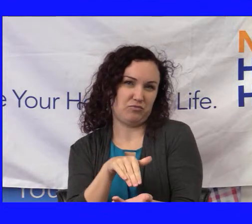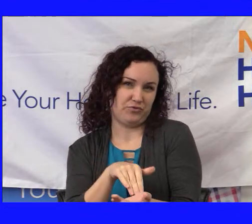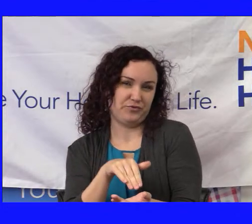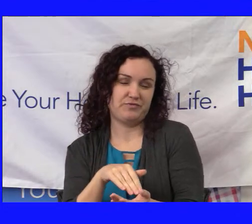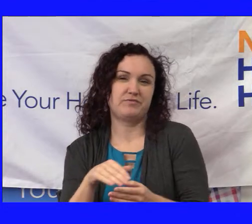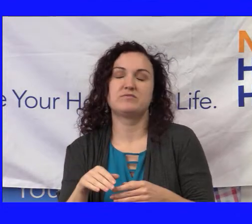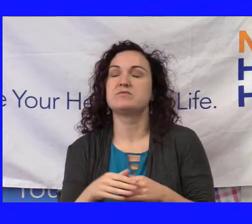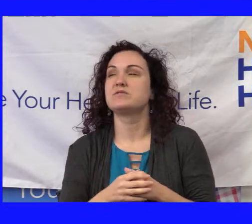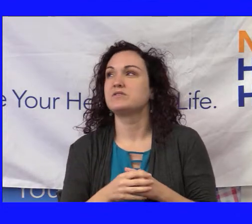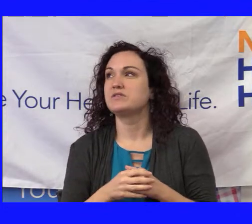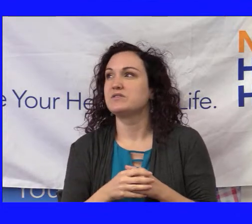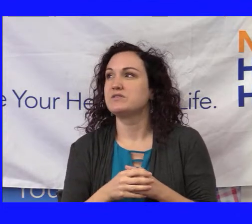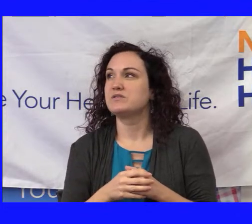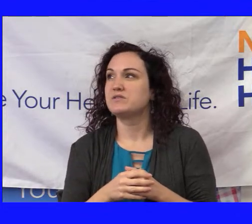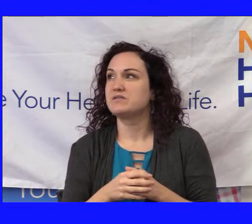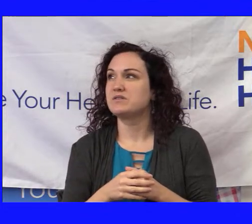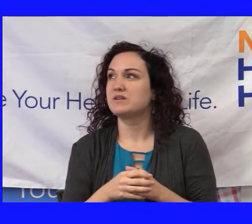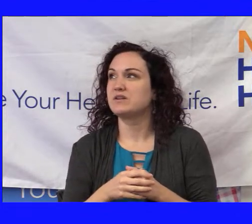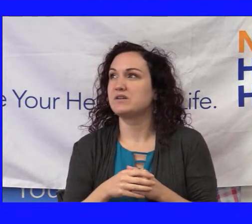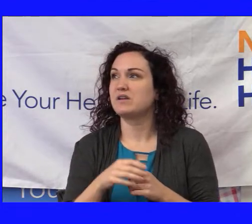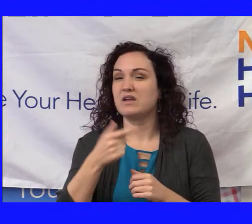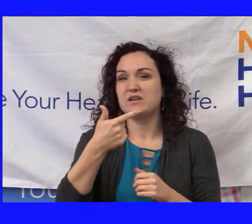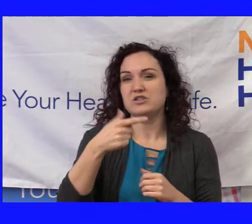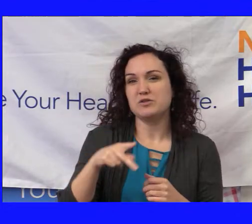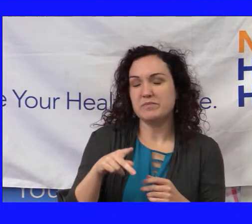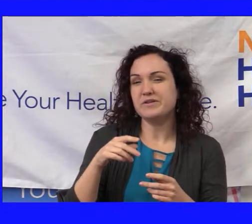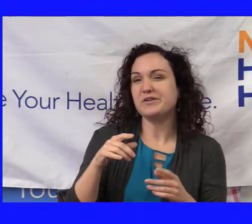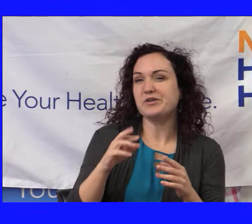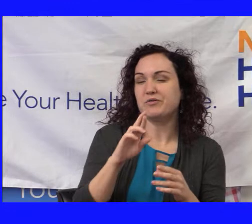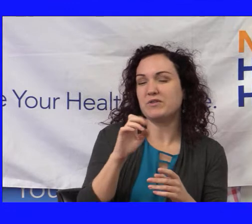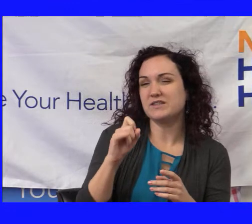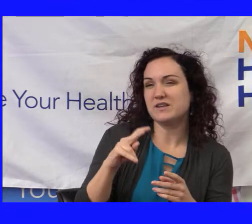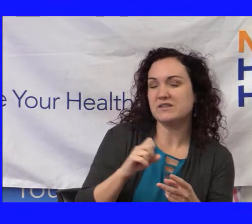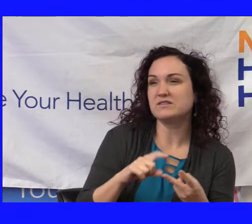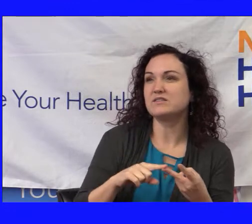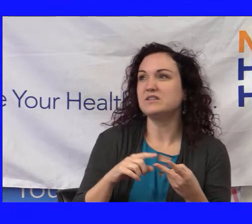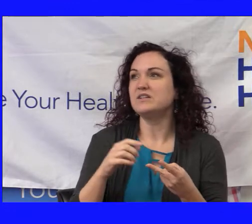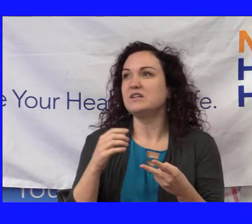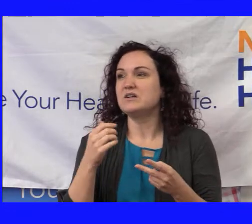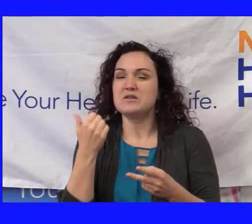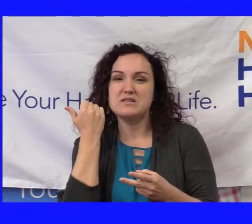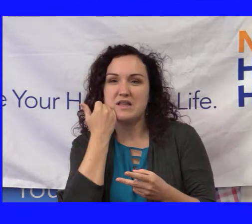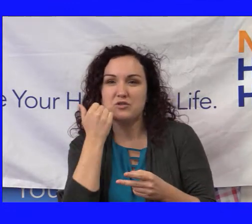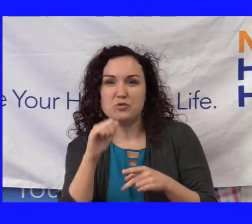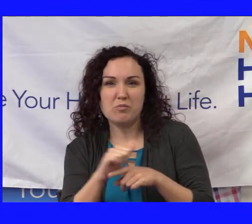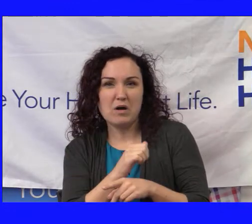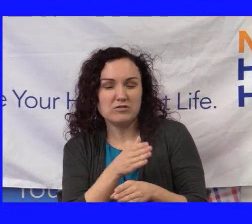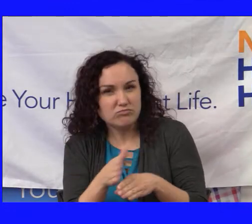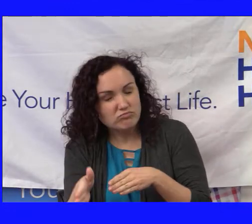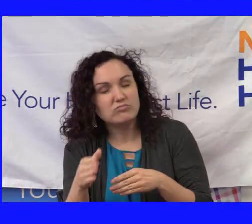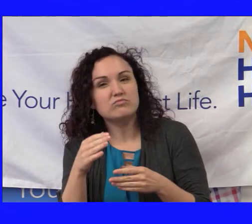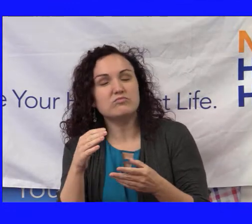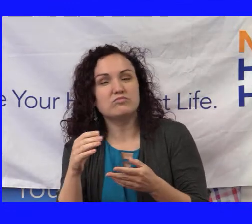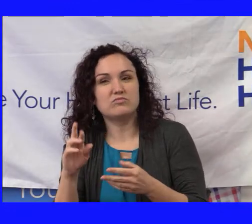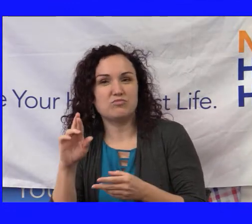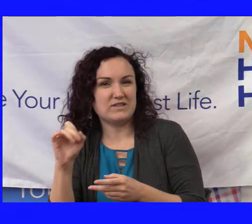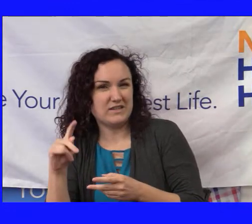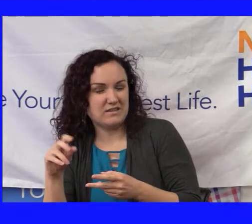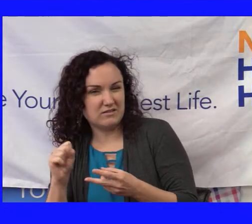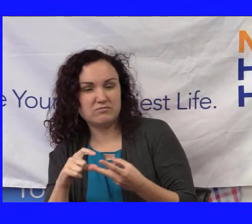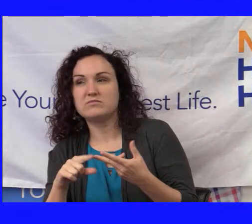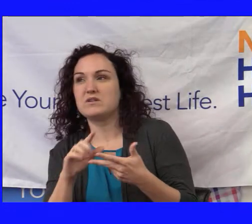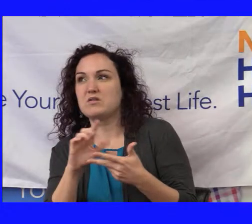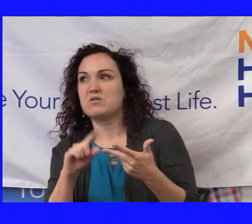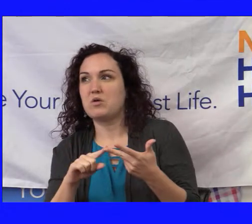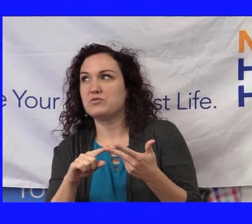include general practice residents, pediatric residents, and oral and maxillofacial surgery residents, with